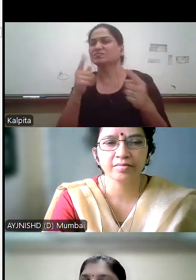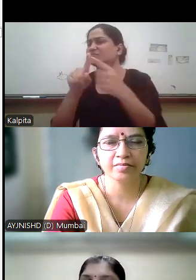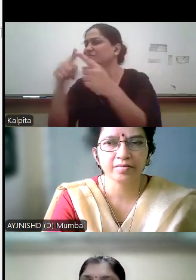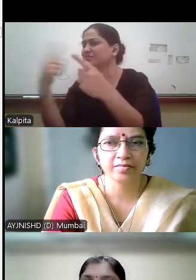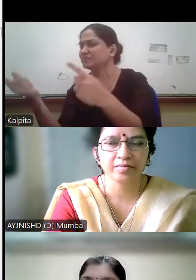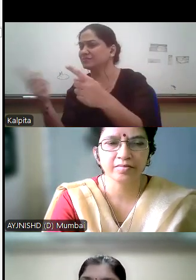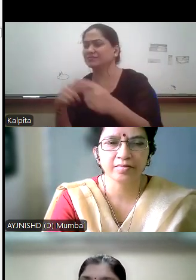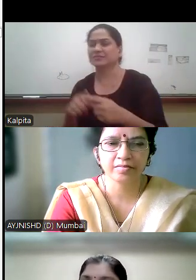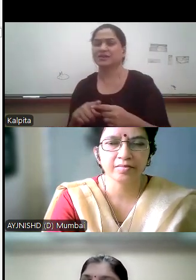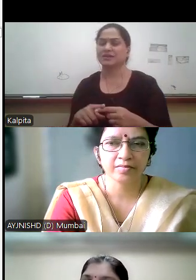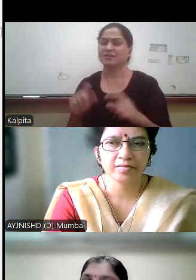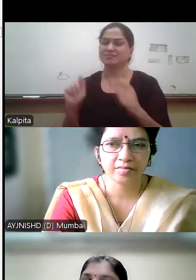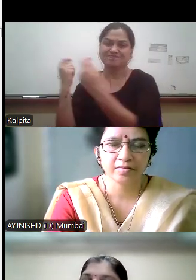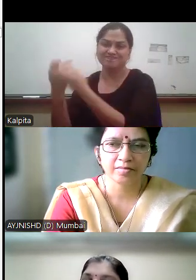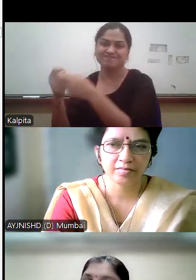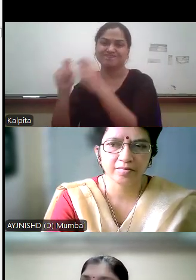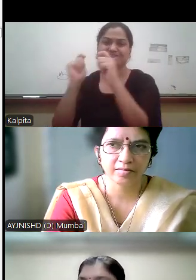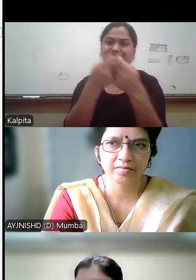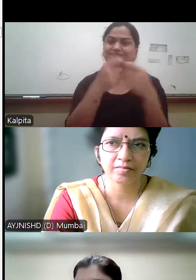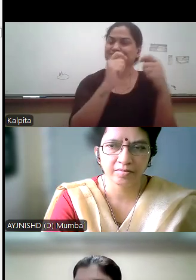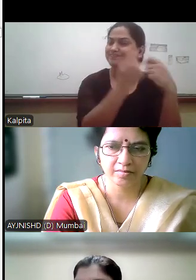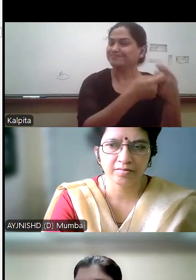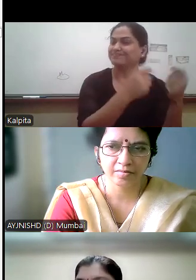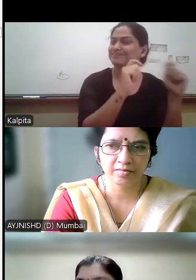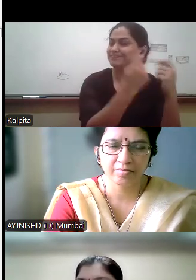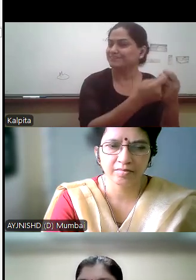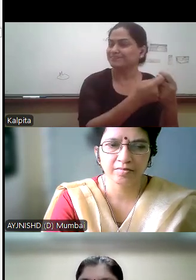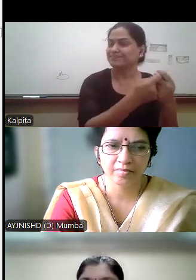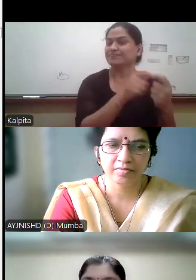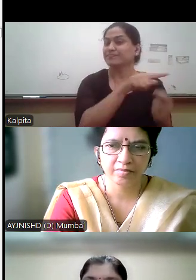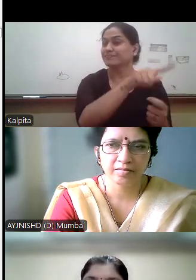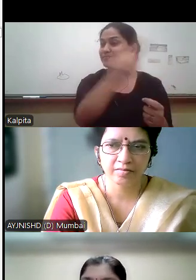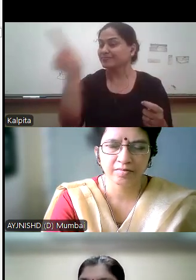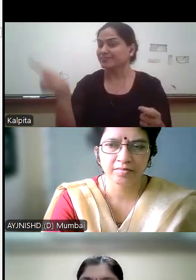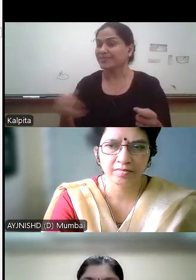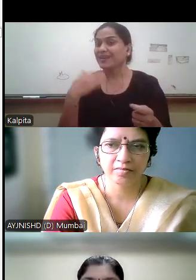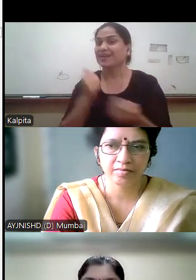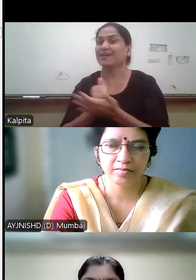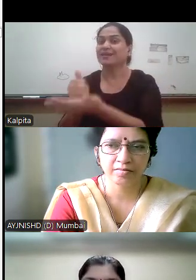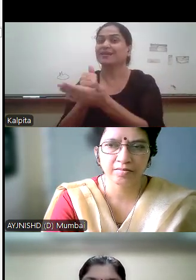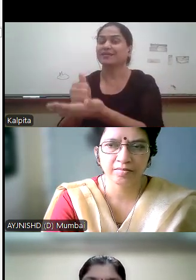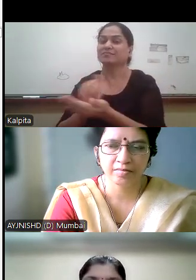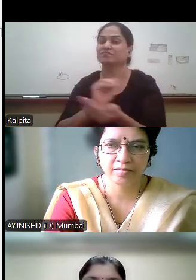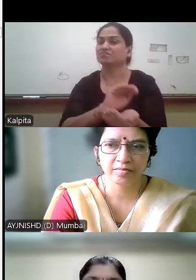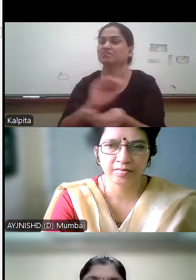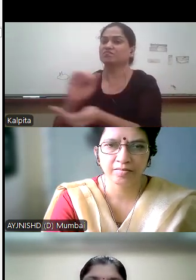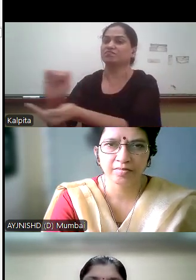cross disability approach reduces the stress on the parents. So these days the cross disability centers have